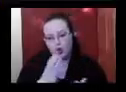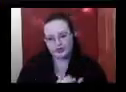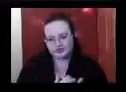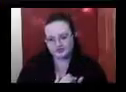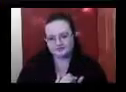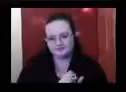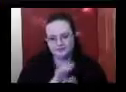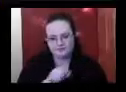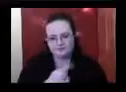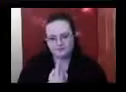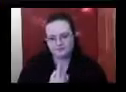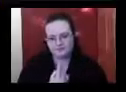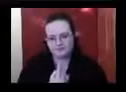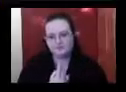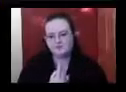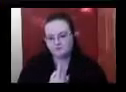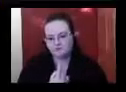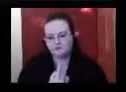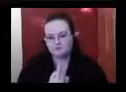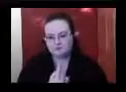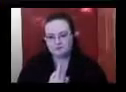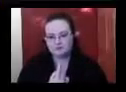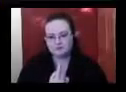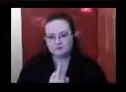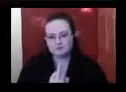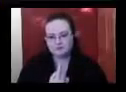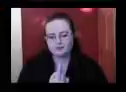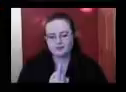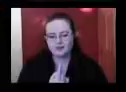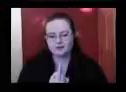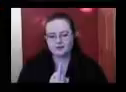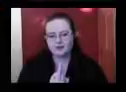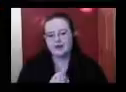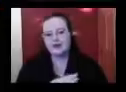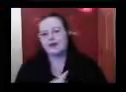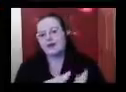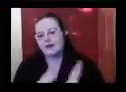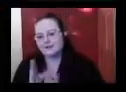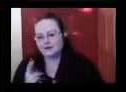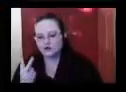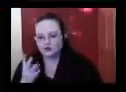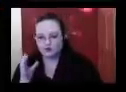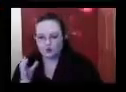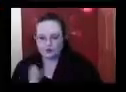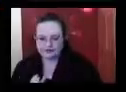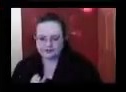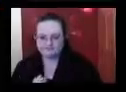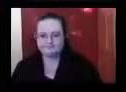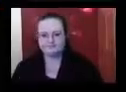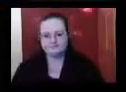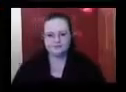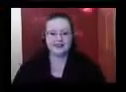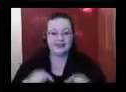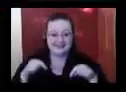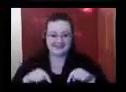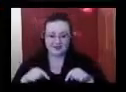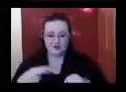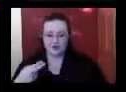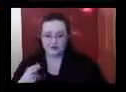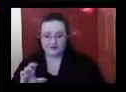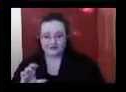will study 2 courses in a block and then another 2 courses. In our board here in Halton